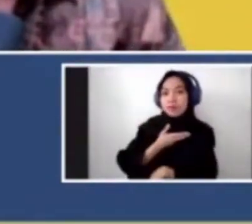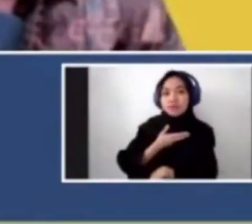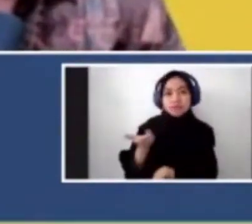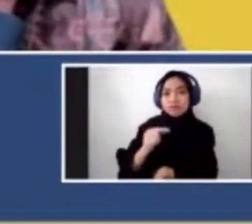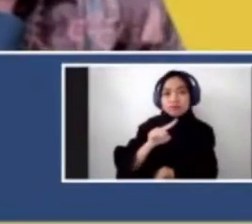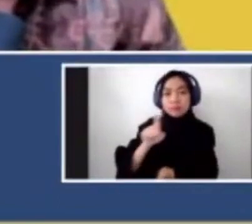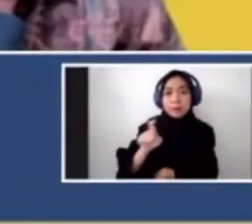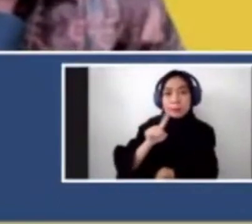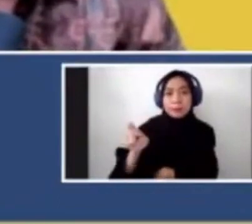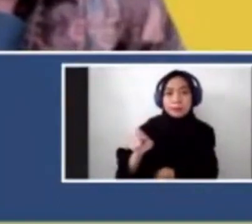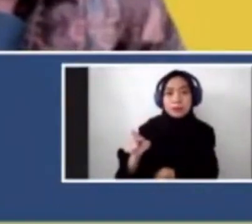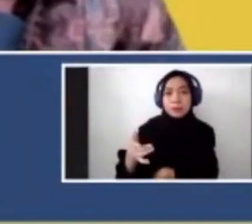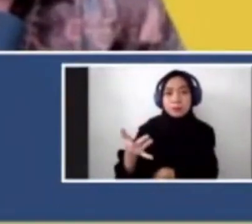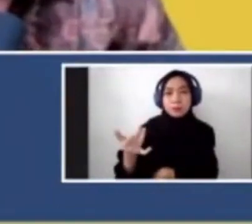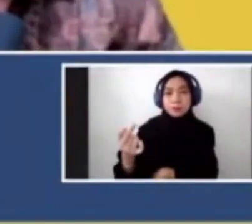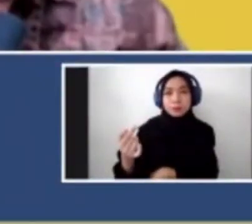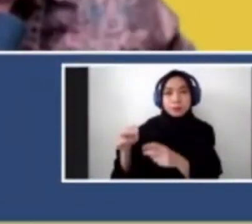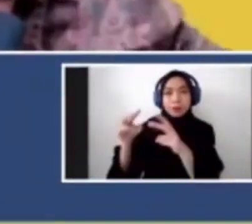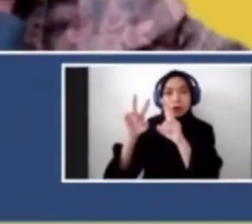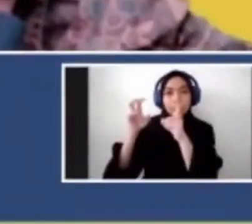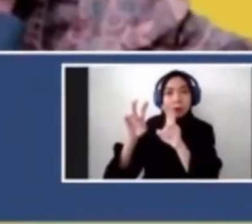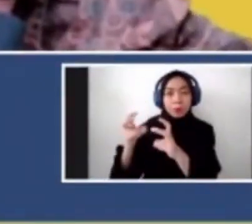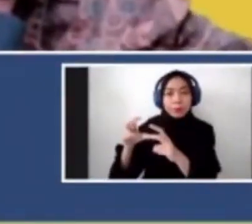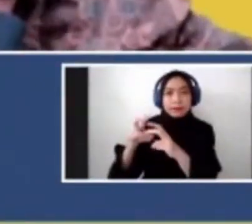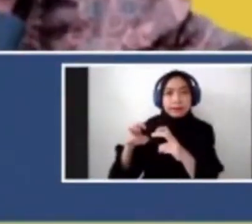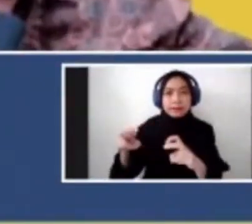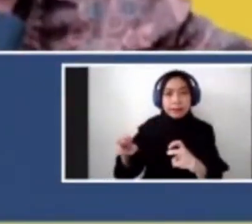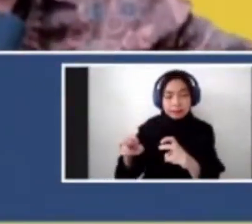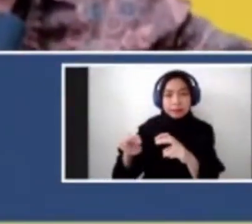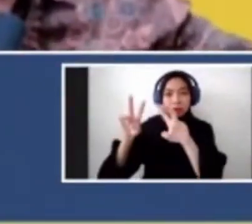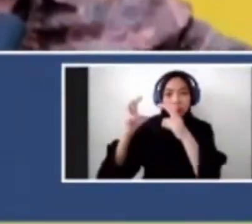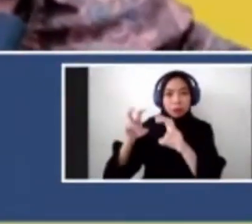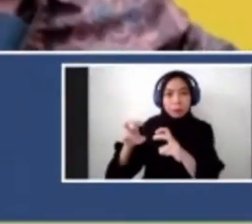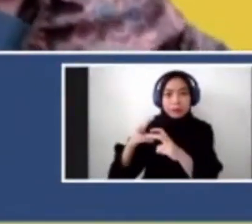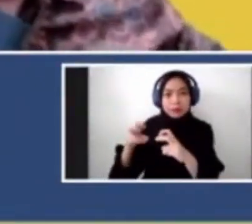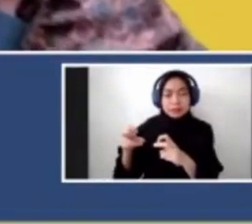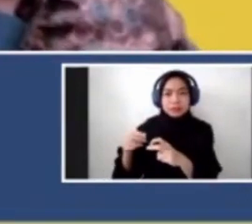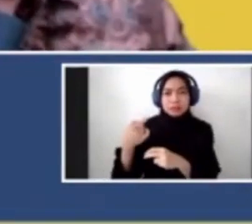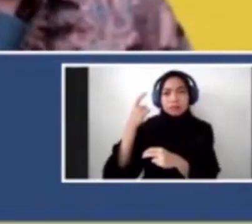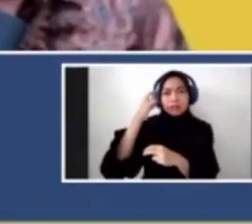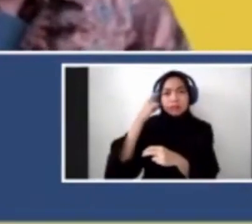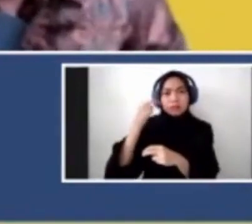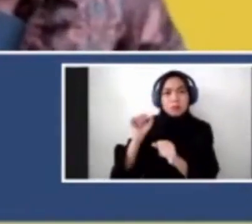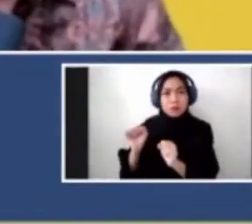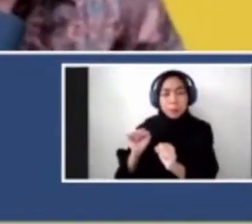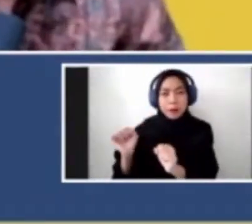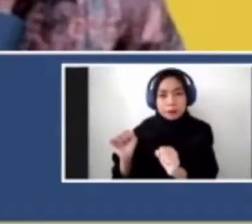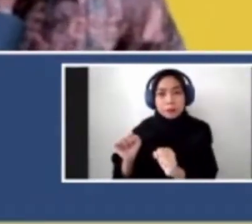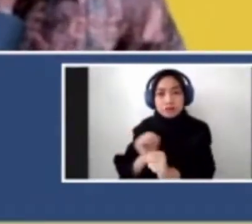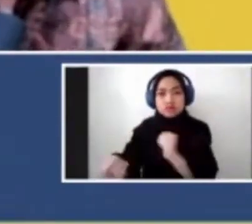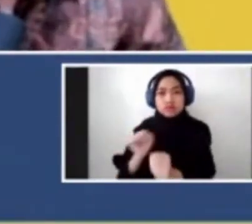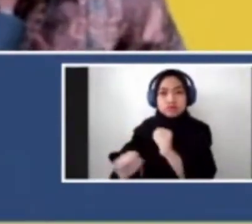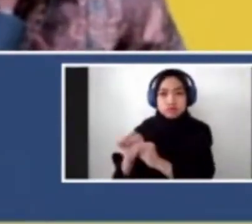the recent research topics, because I see your research topics are quite vast here. Could you tell us a little bit about the most